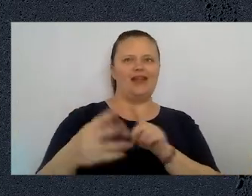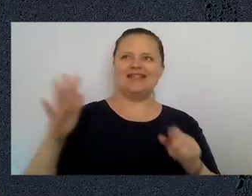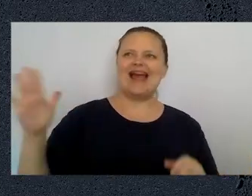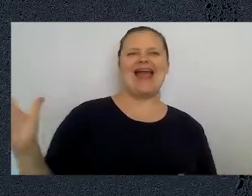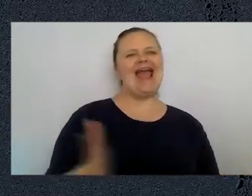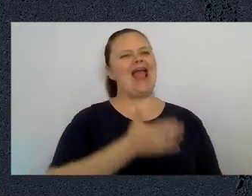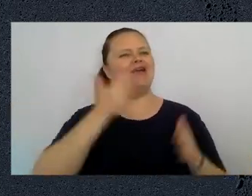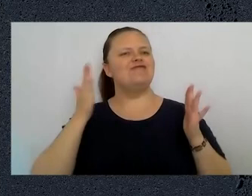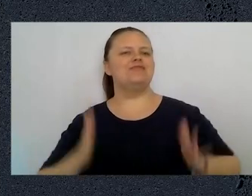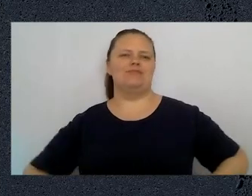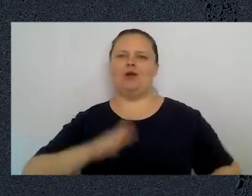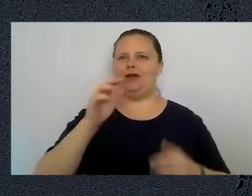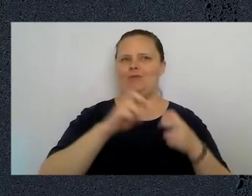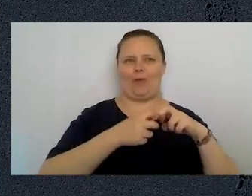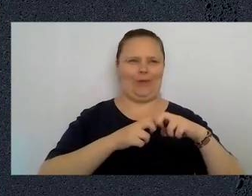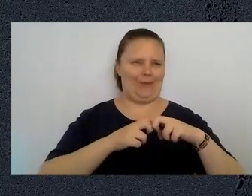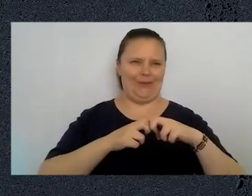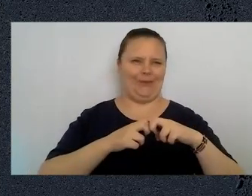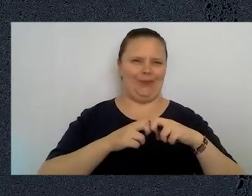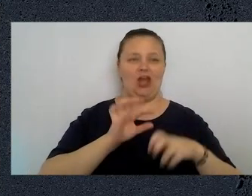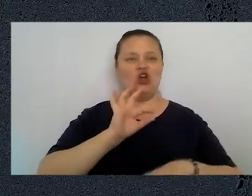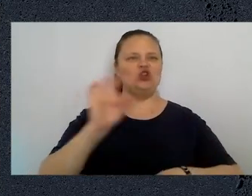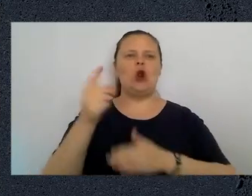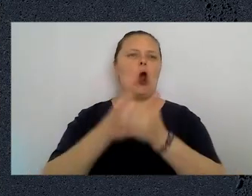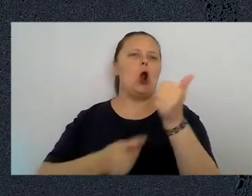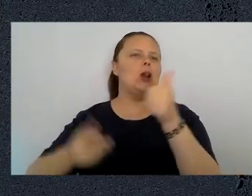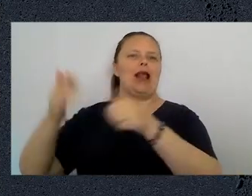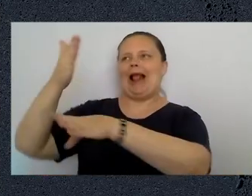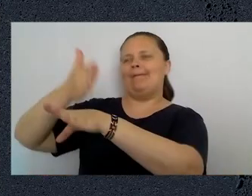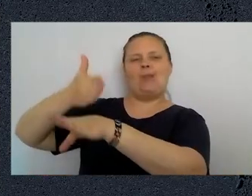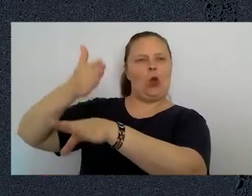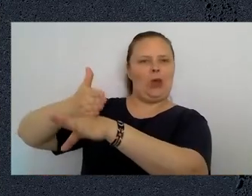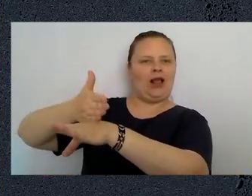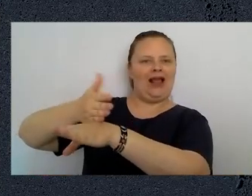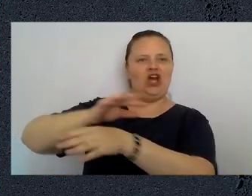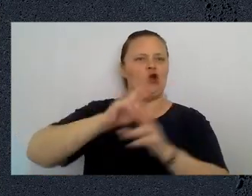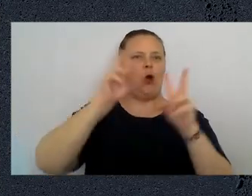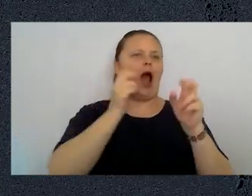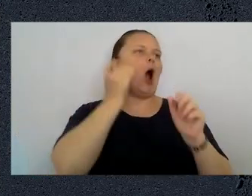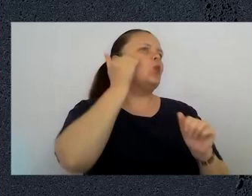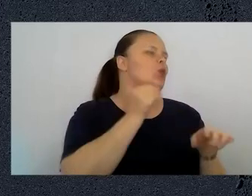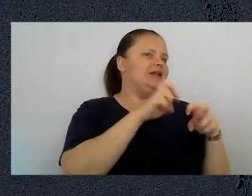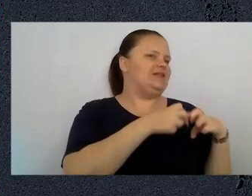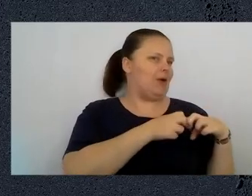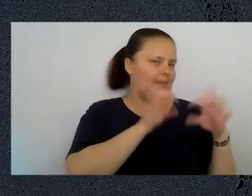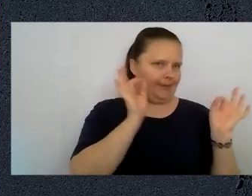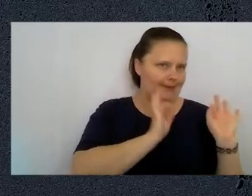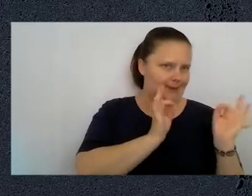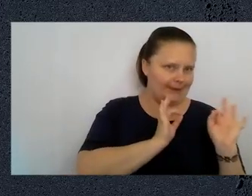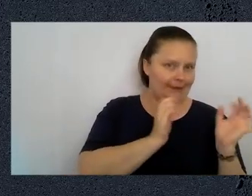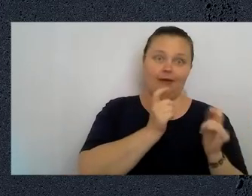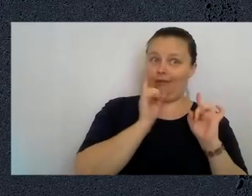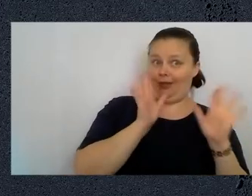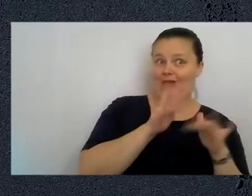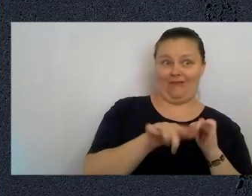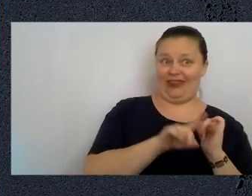were saying. It's not just the employers. It's not a woman's problem. It's not a woman's problem. Let's be clear about that. And it's